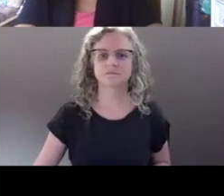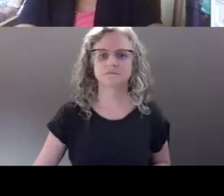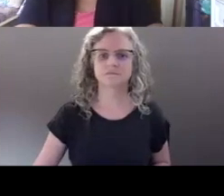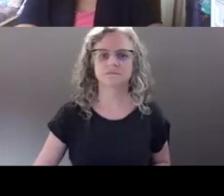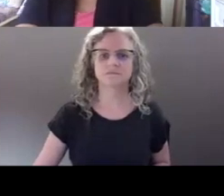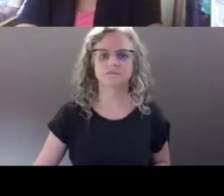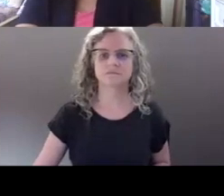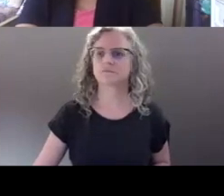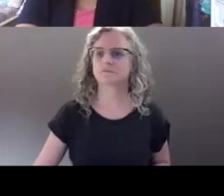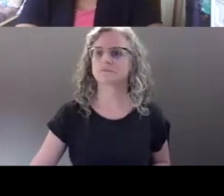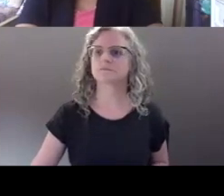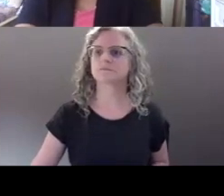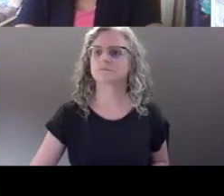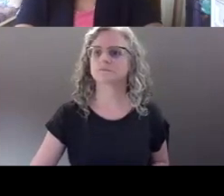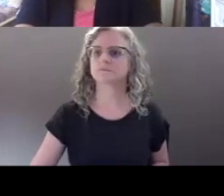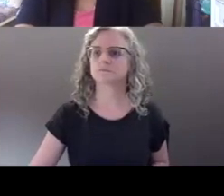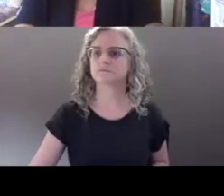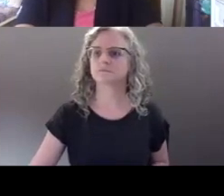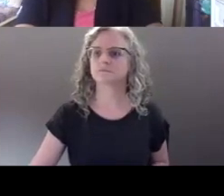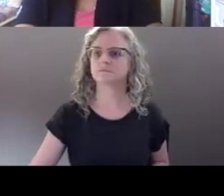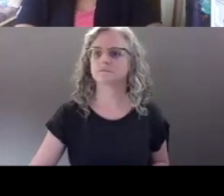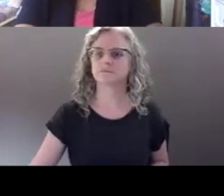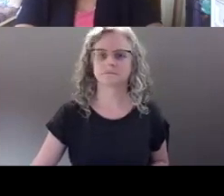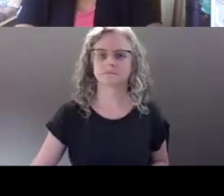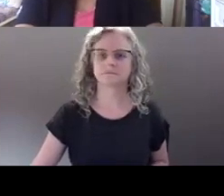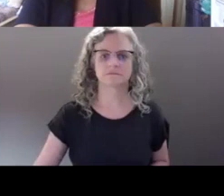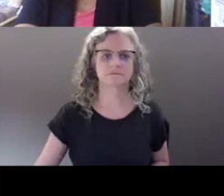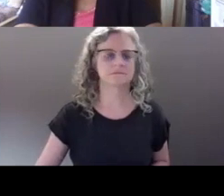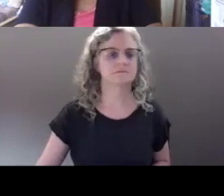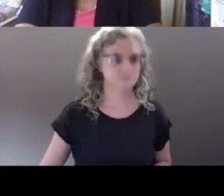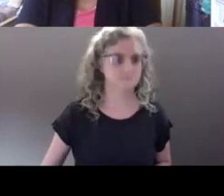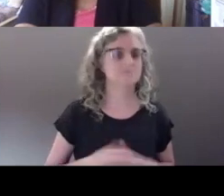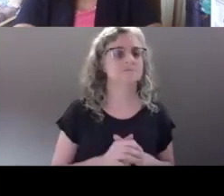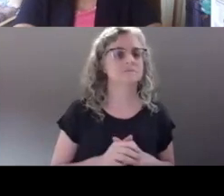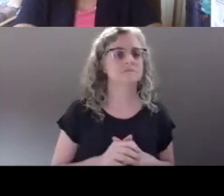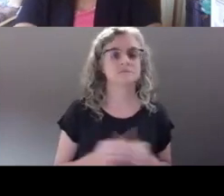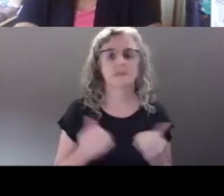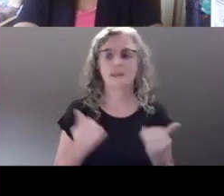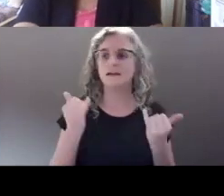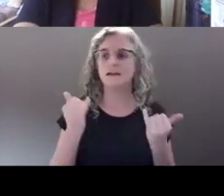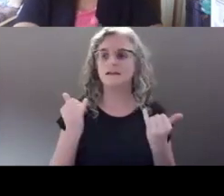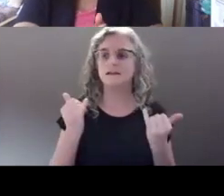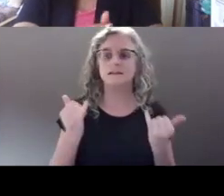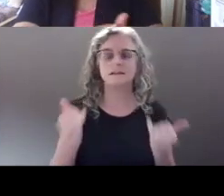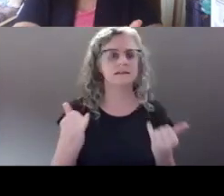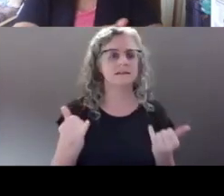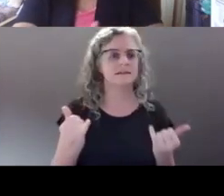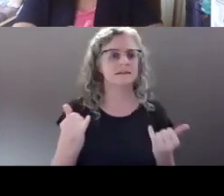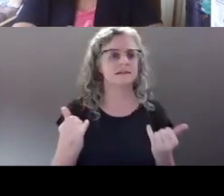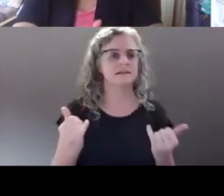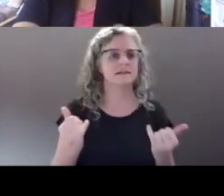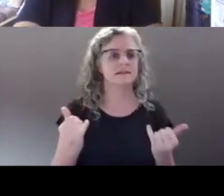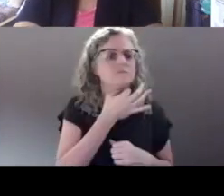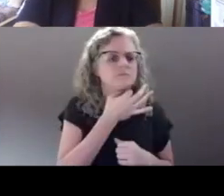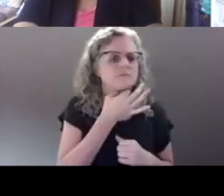want to perhaps hear a little in the chat of how do you think the ADA impacted the lives